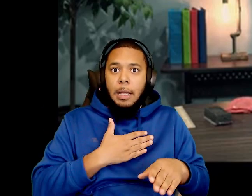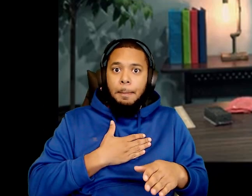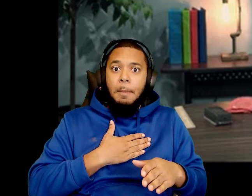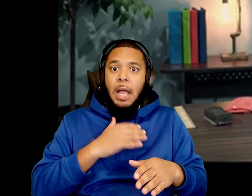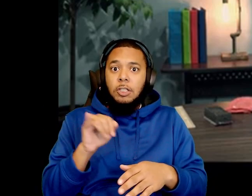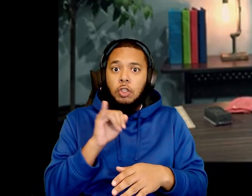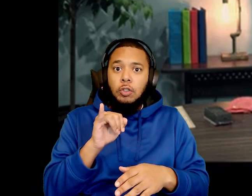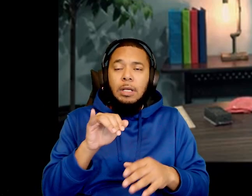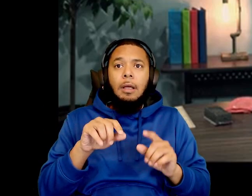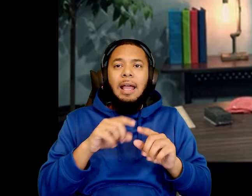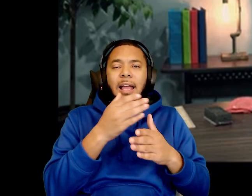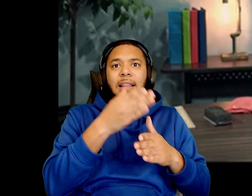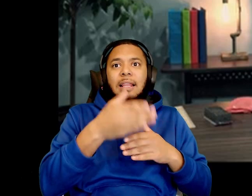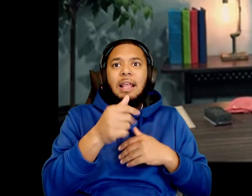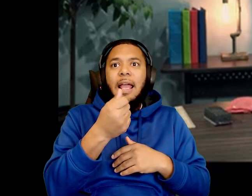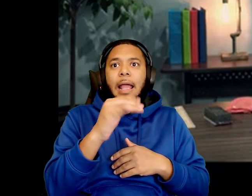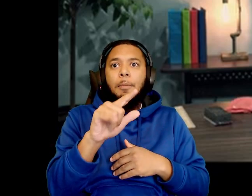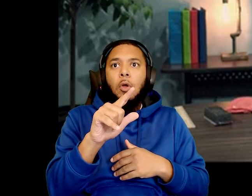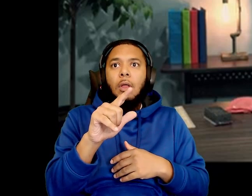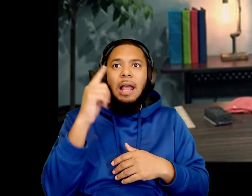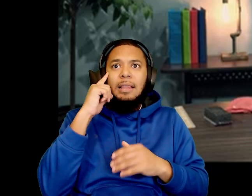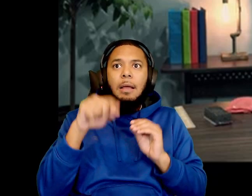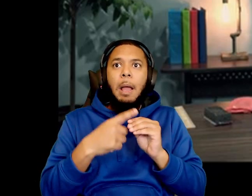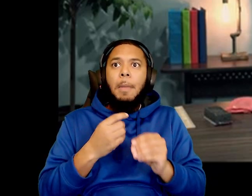owed $1,200, I'd be like,